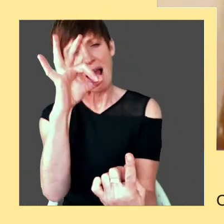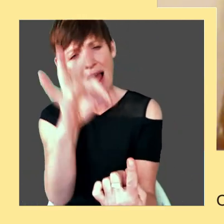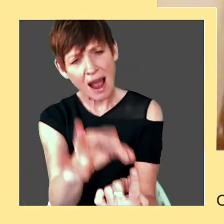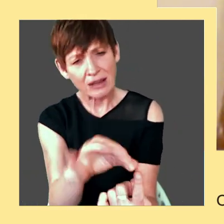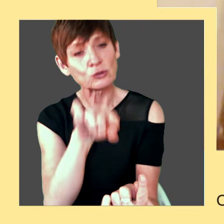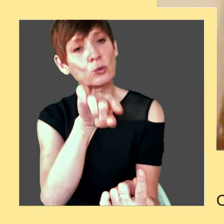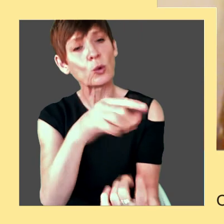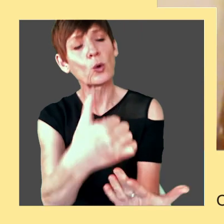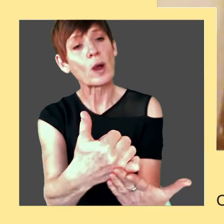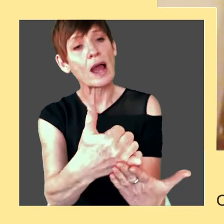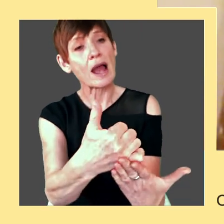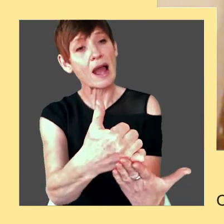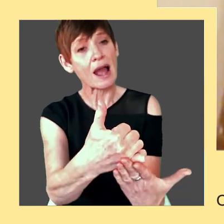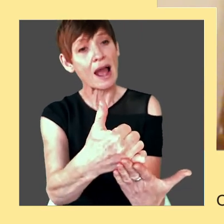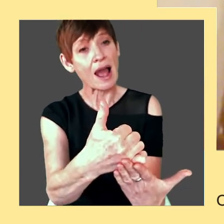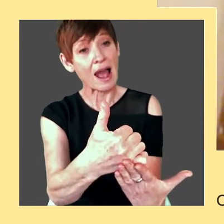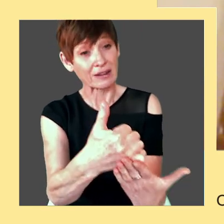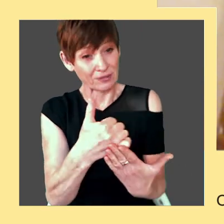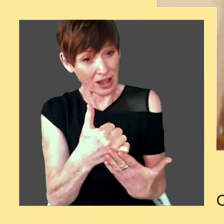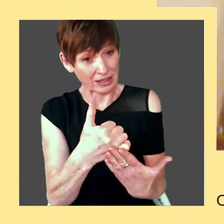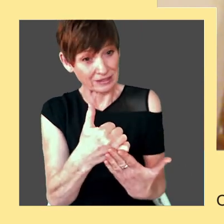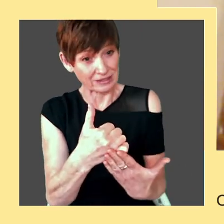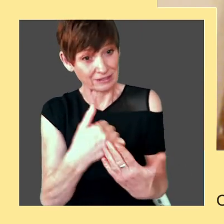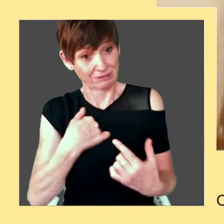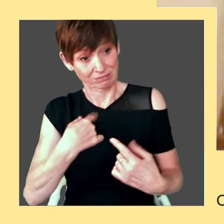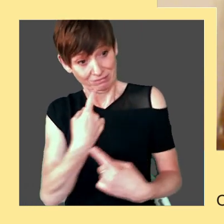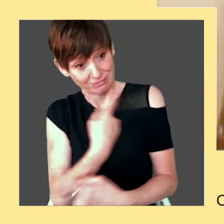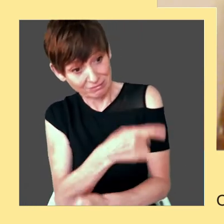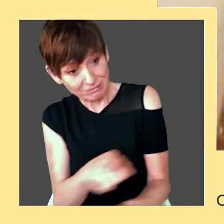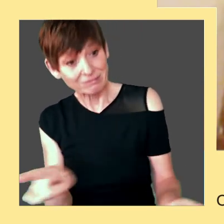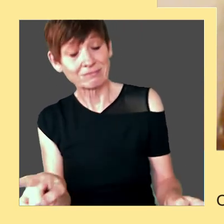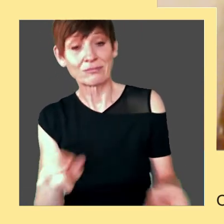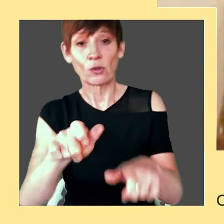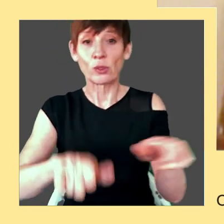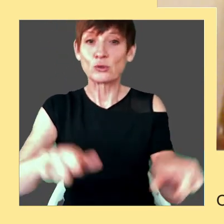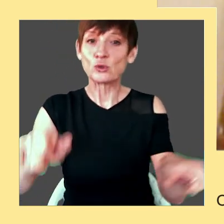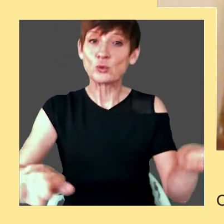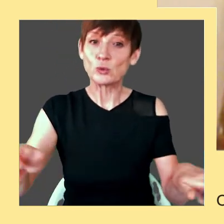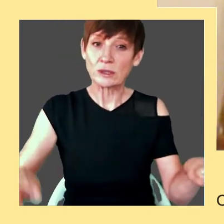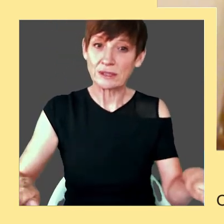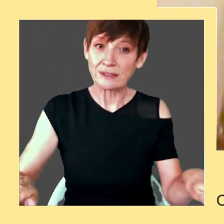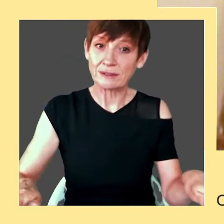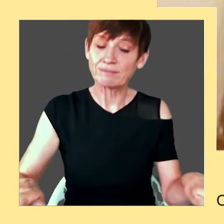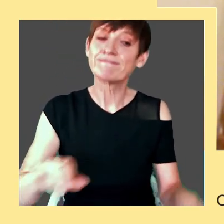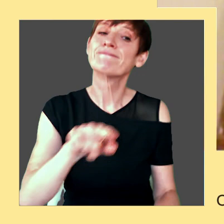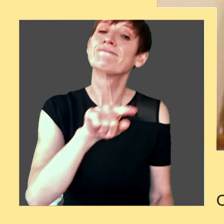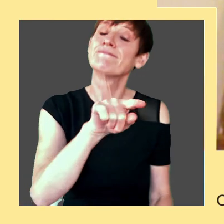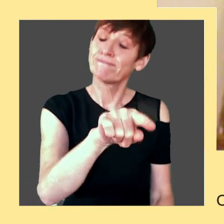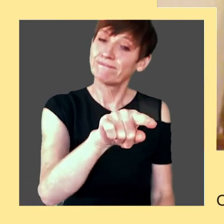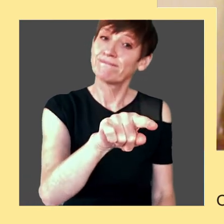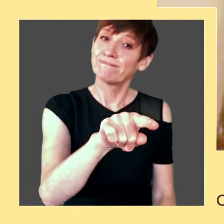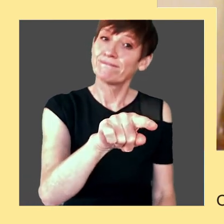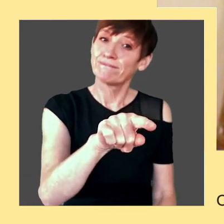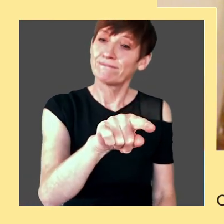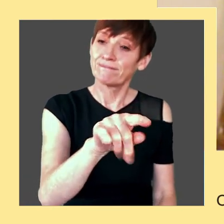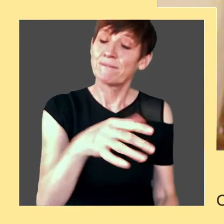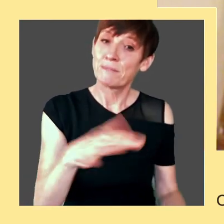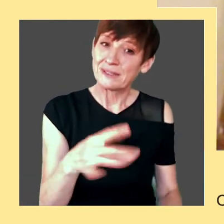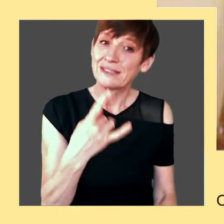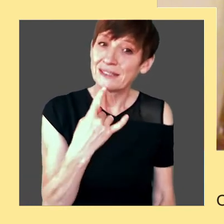any advice for my students to give them? And he said, you